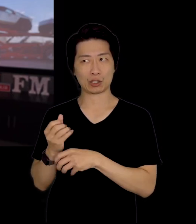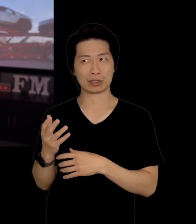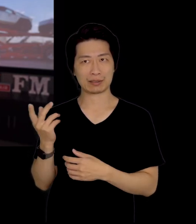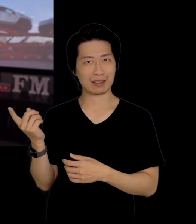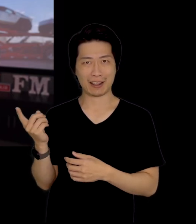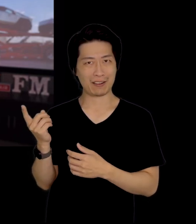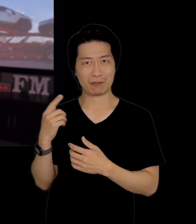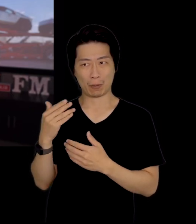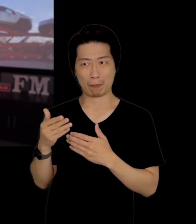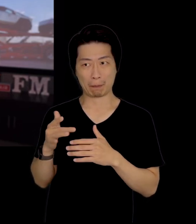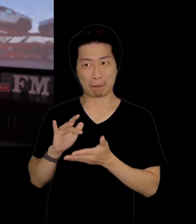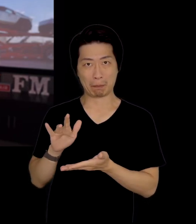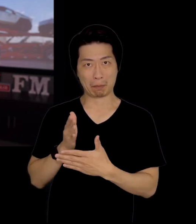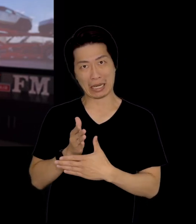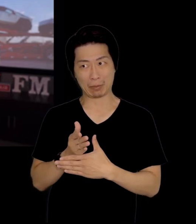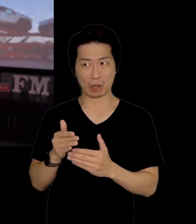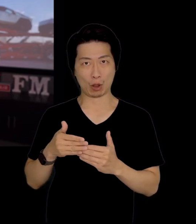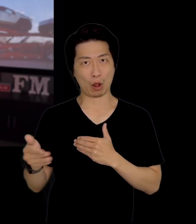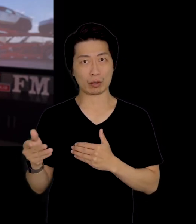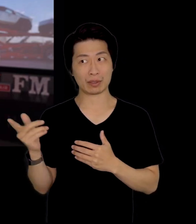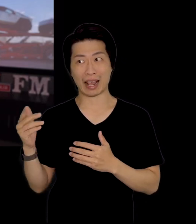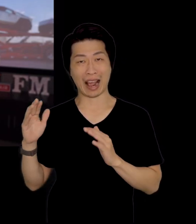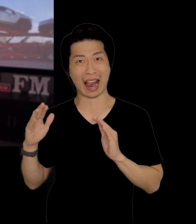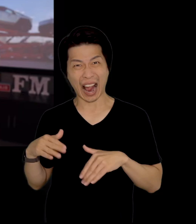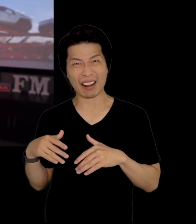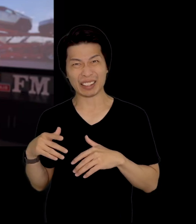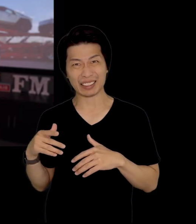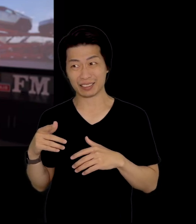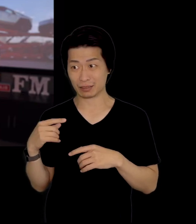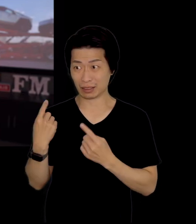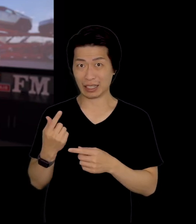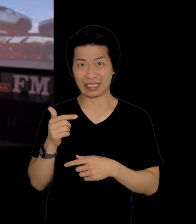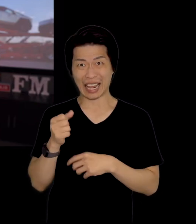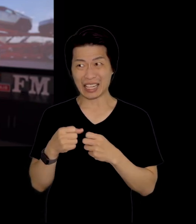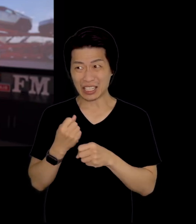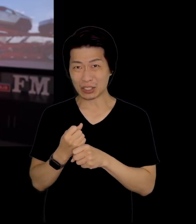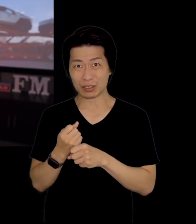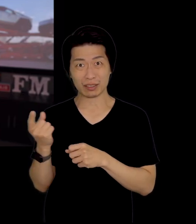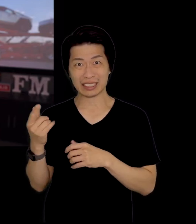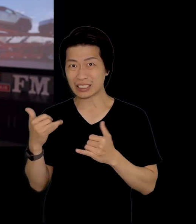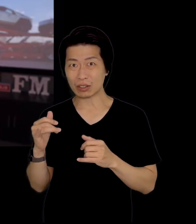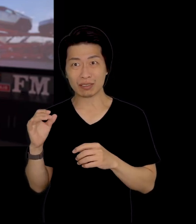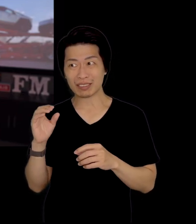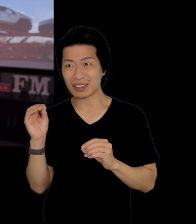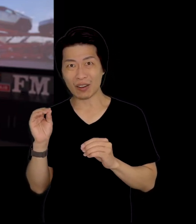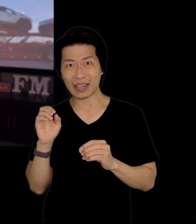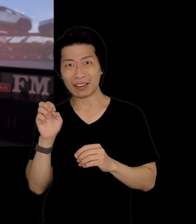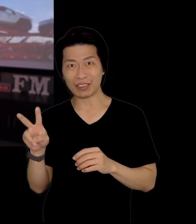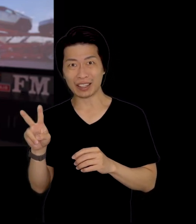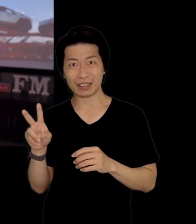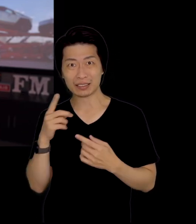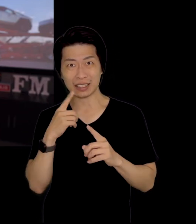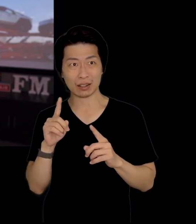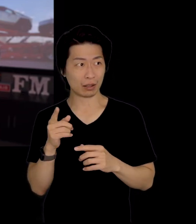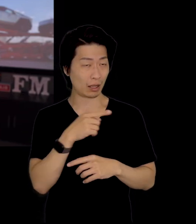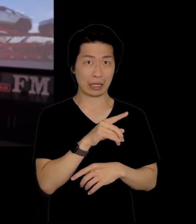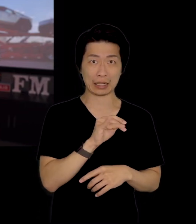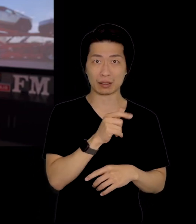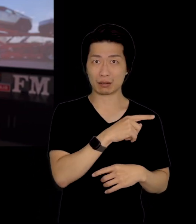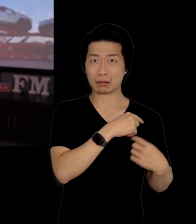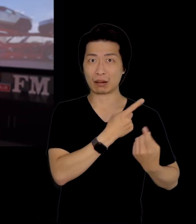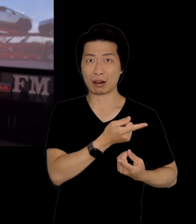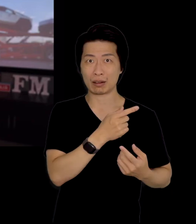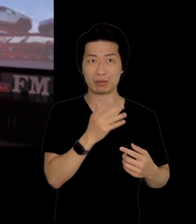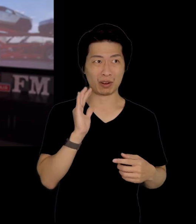medium to long term. The fact that they haven't cracked the top 10 after 10 years since Tesla came out with their original Model S back